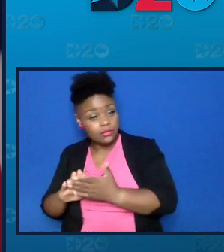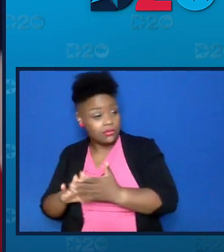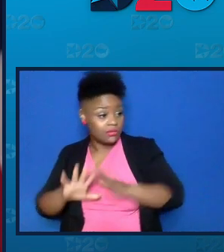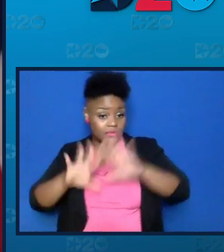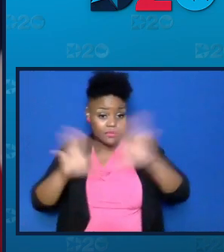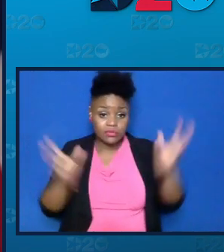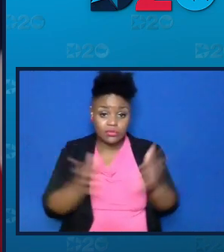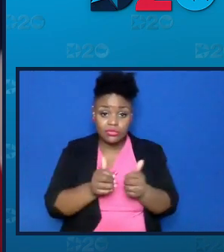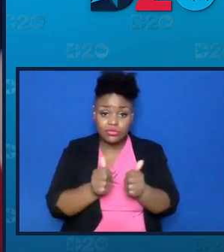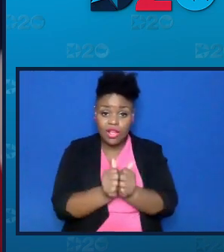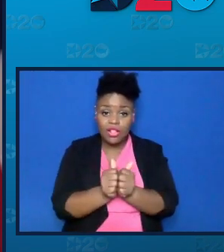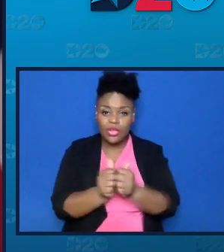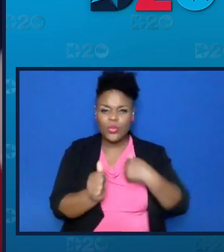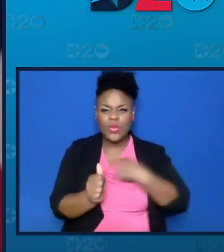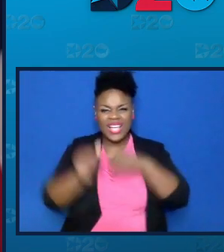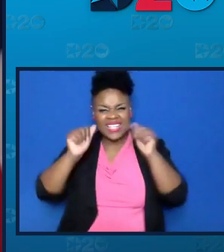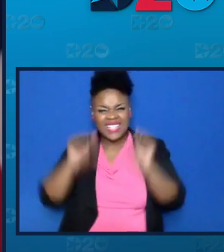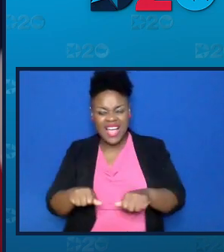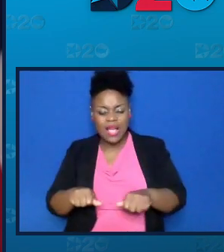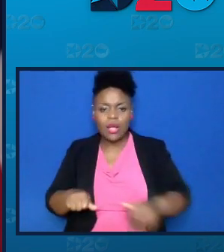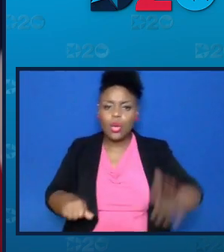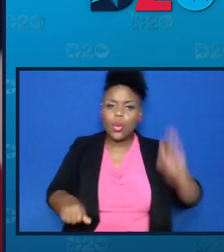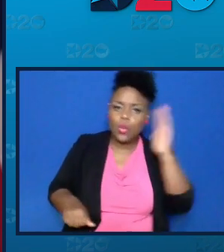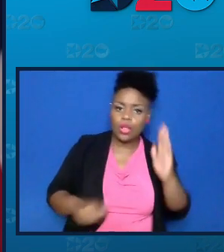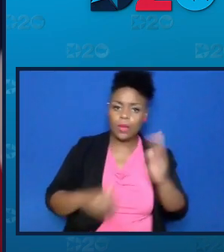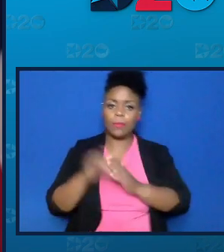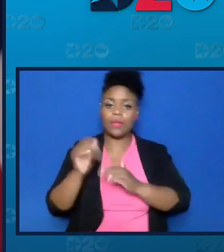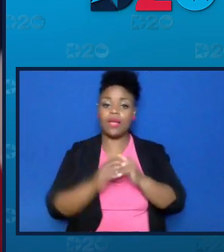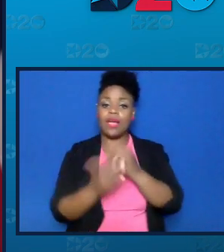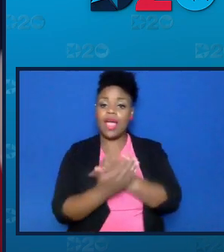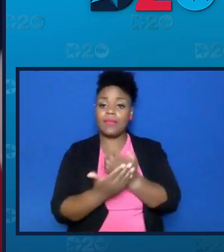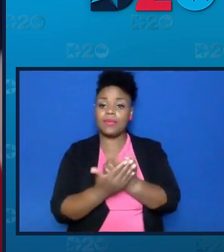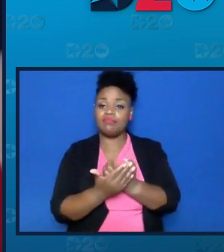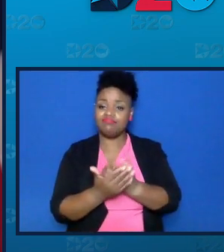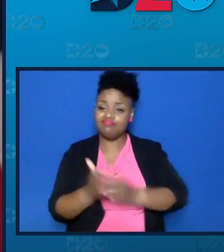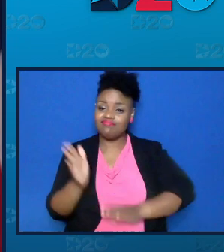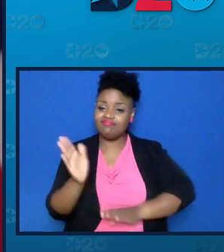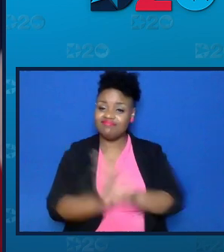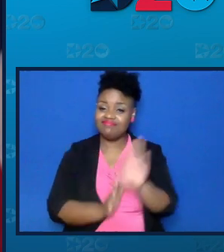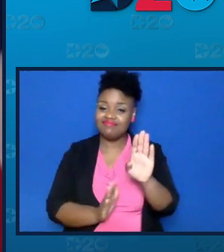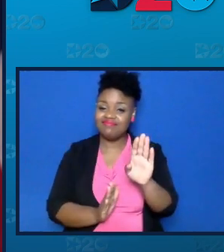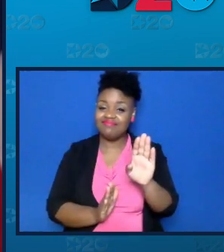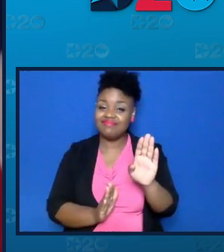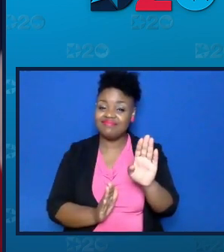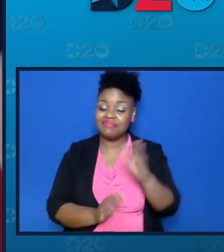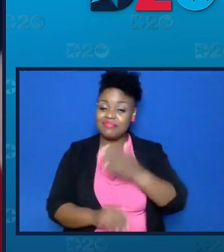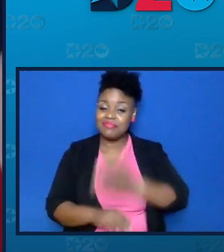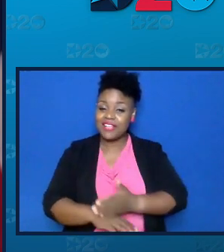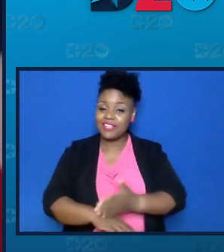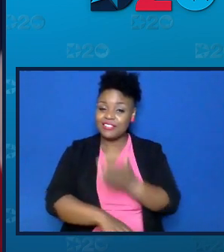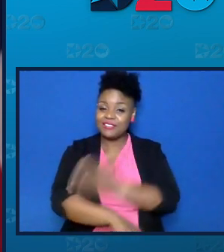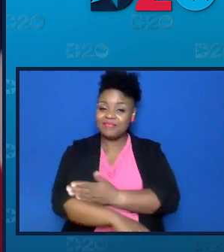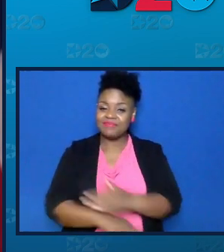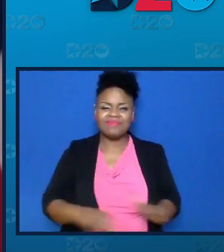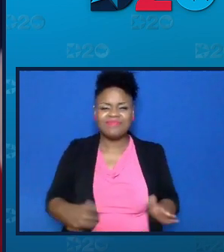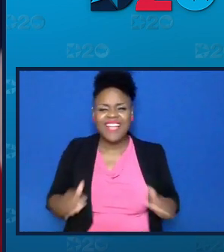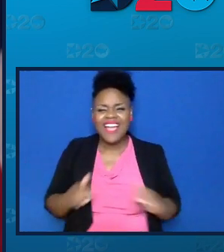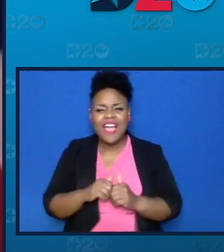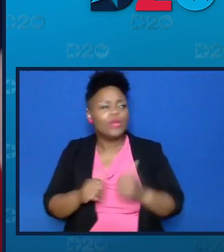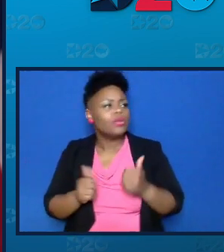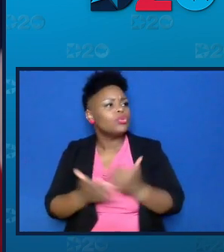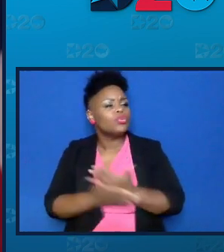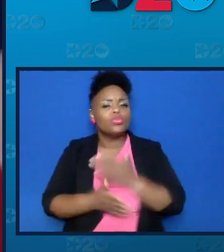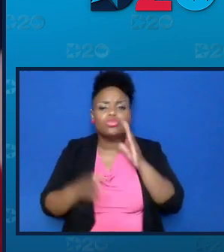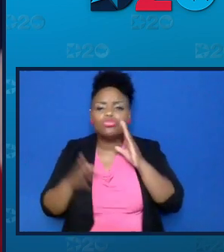our economy. And when we do, we'll not only build back, we'll build back better. With modern roads, bridges,